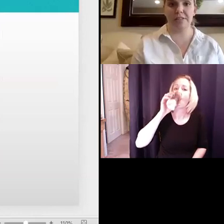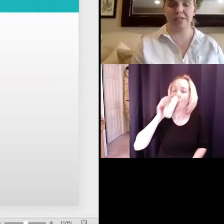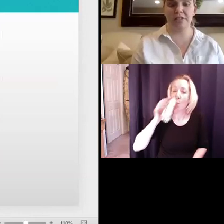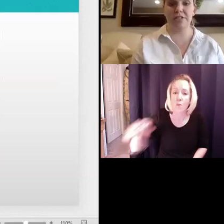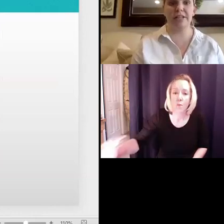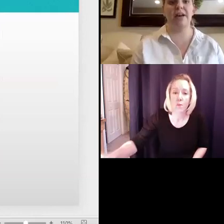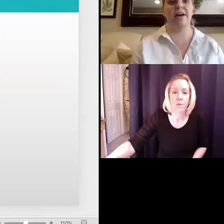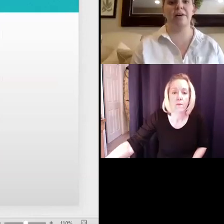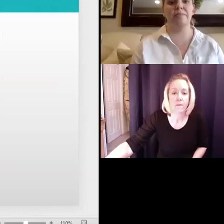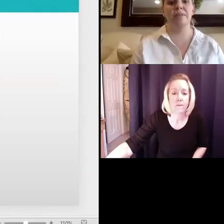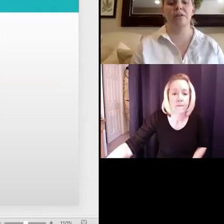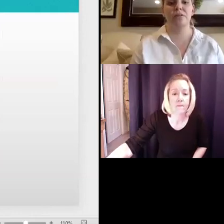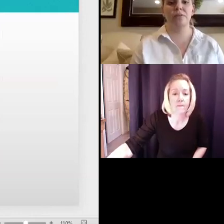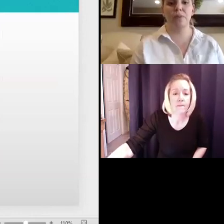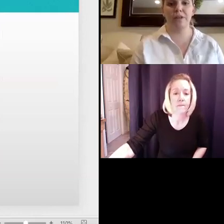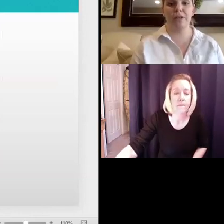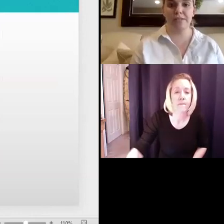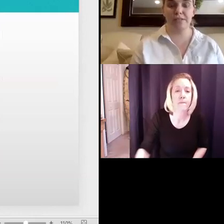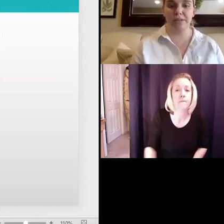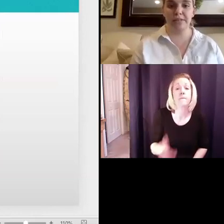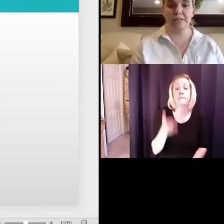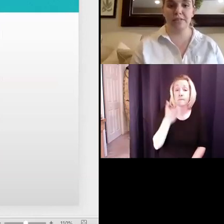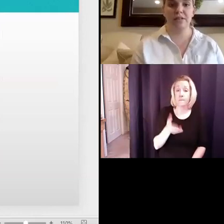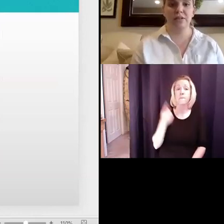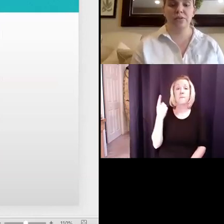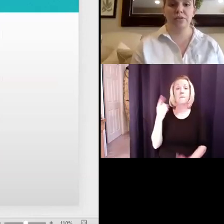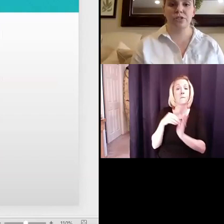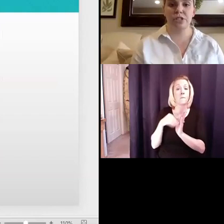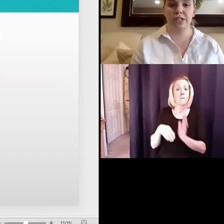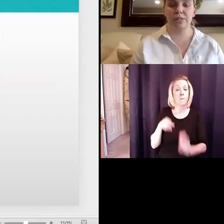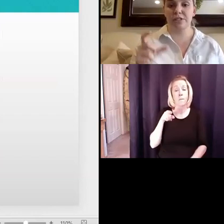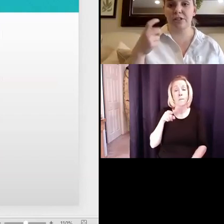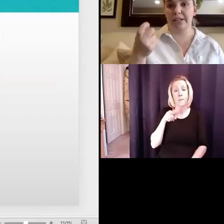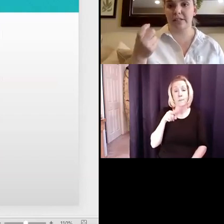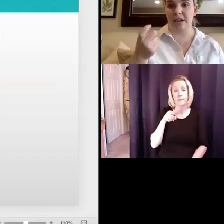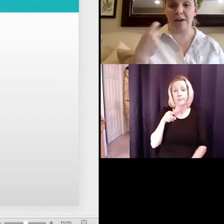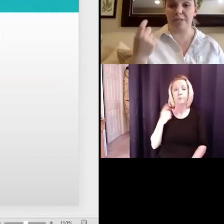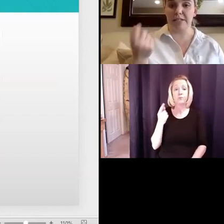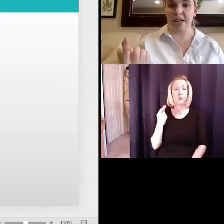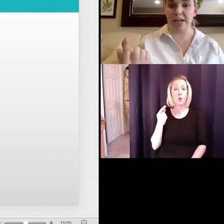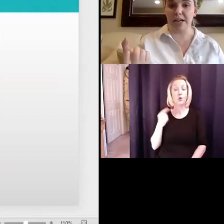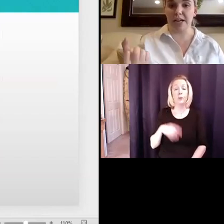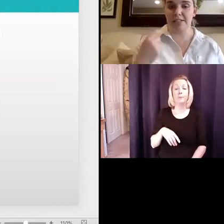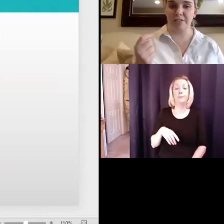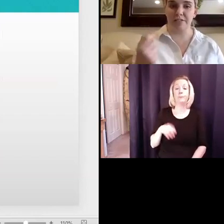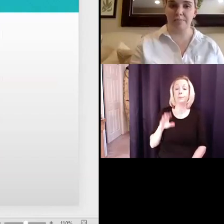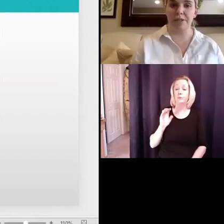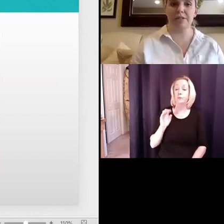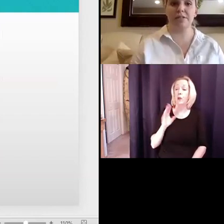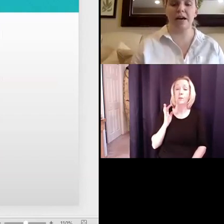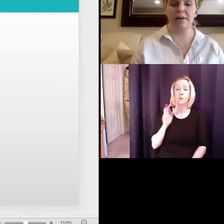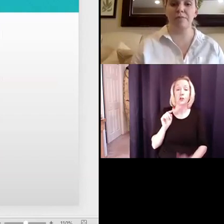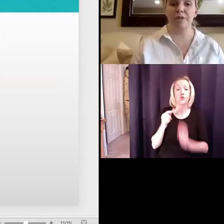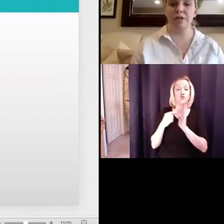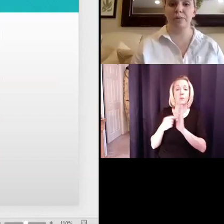our children. For one of my students, we took like an object that represented different